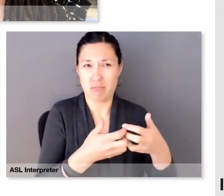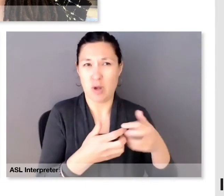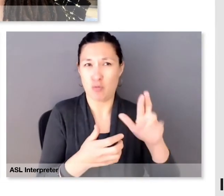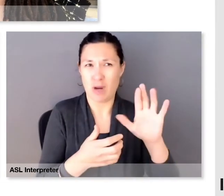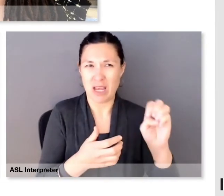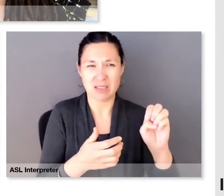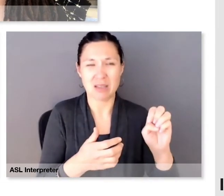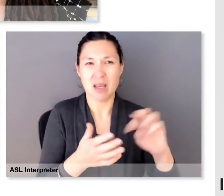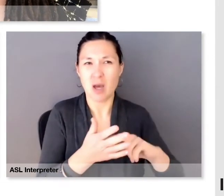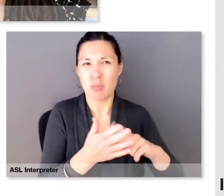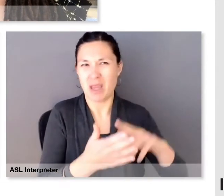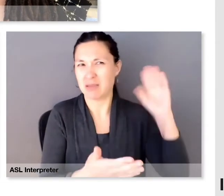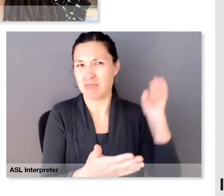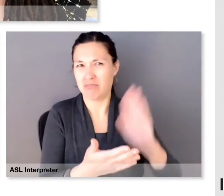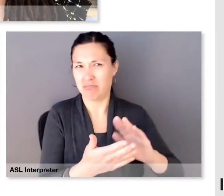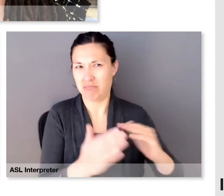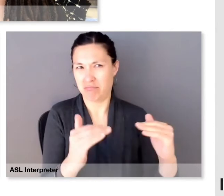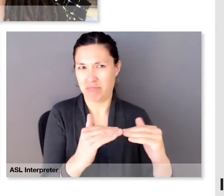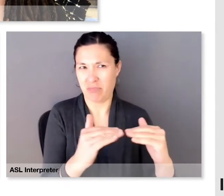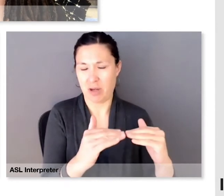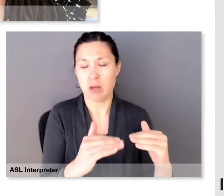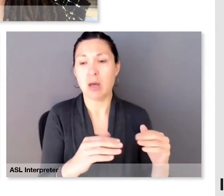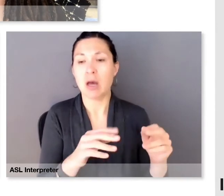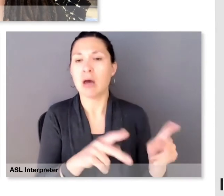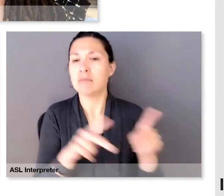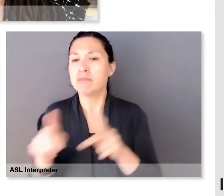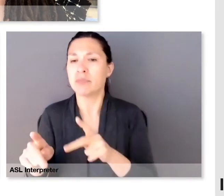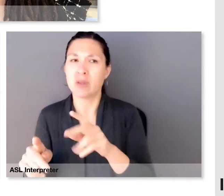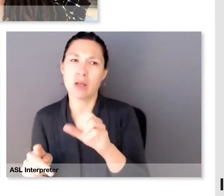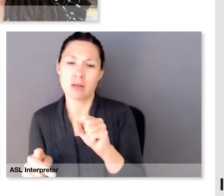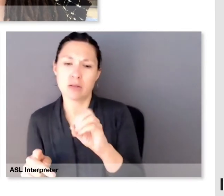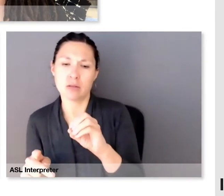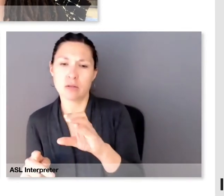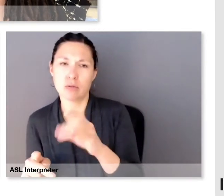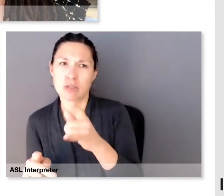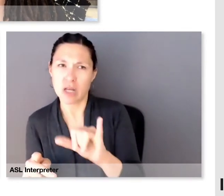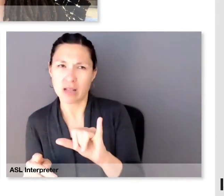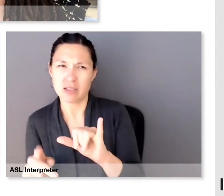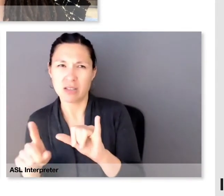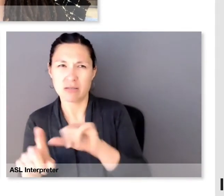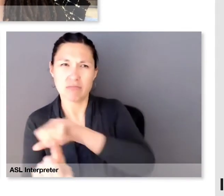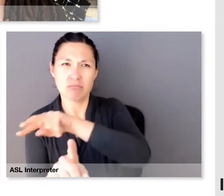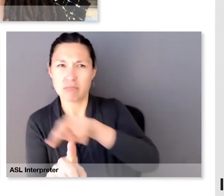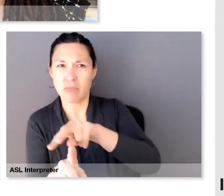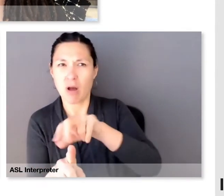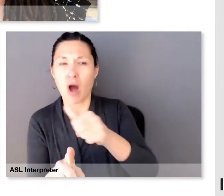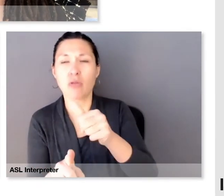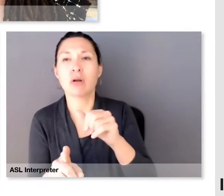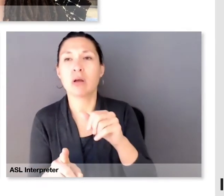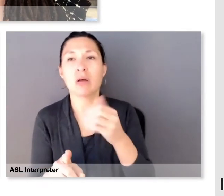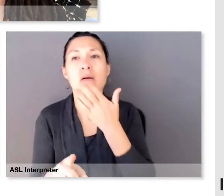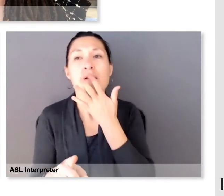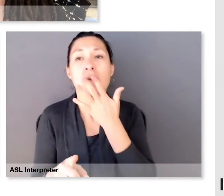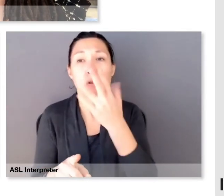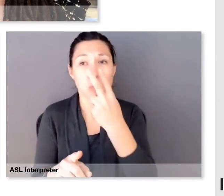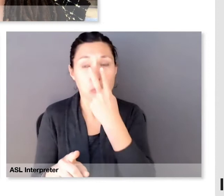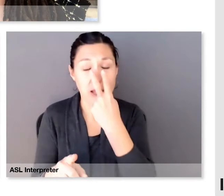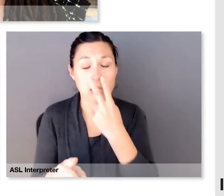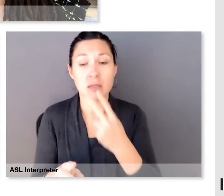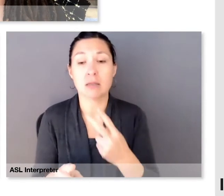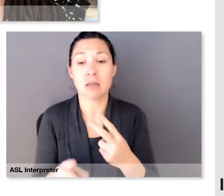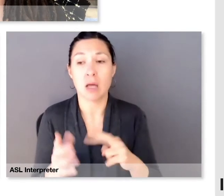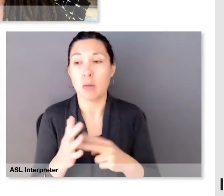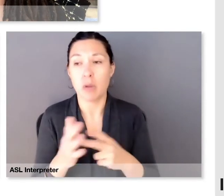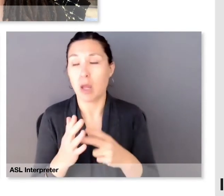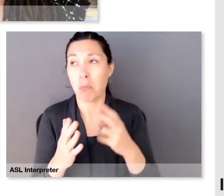idea within sociology from another perspective, the idea that color blindness, that is blinding